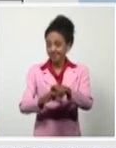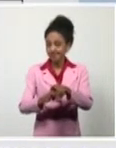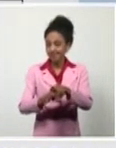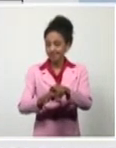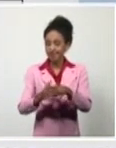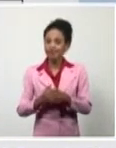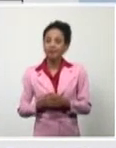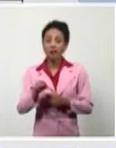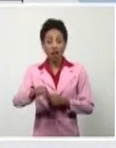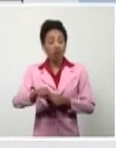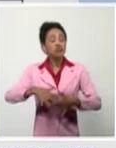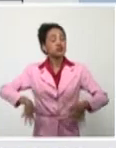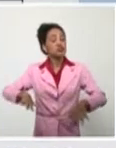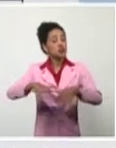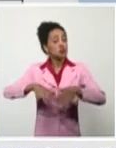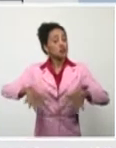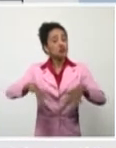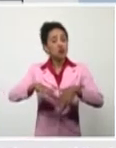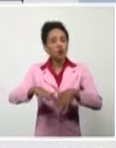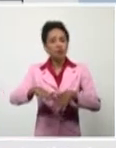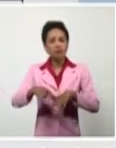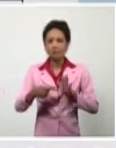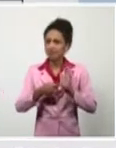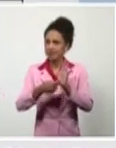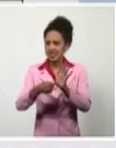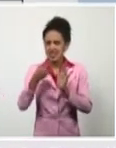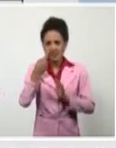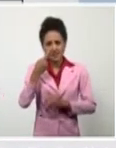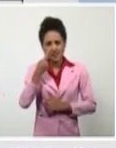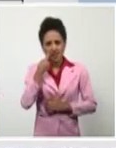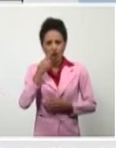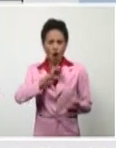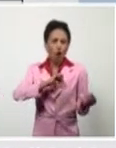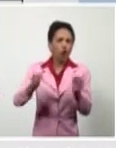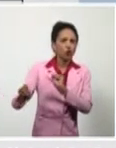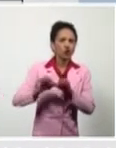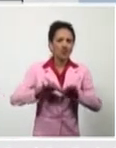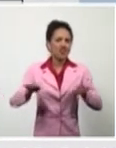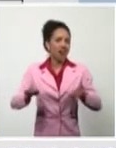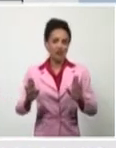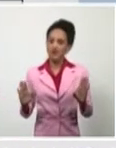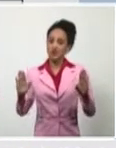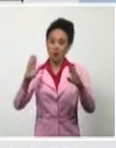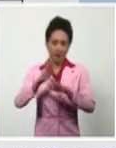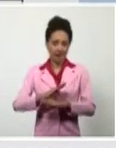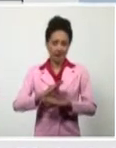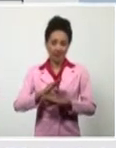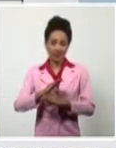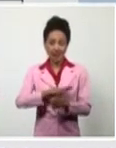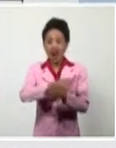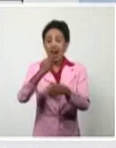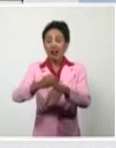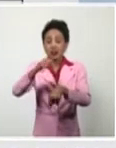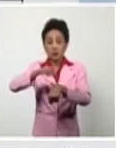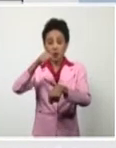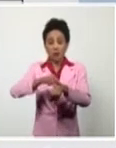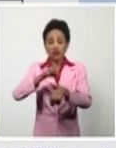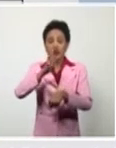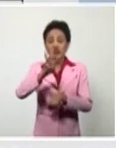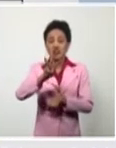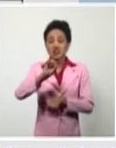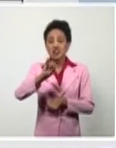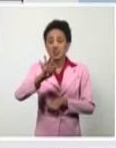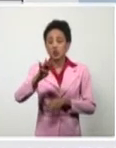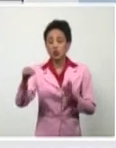And this shows that the situation is still without control, and hence